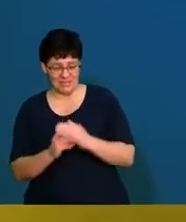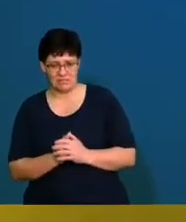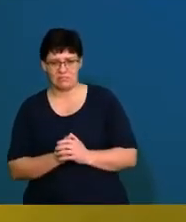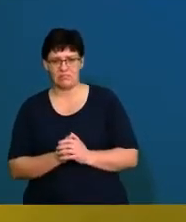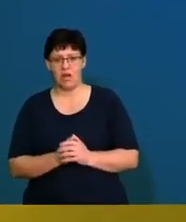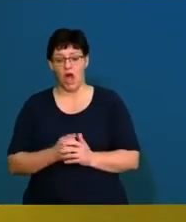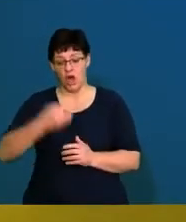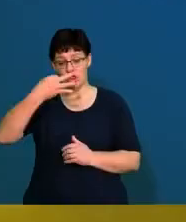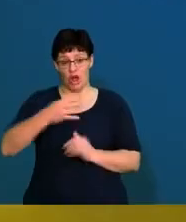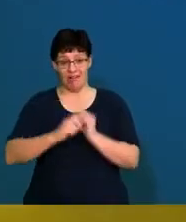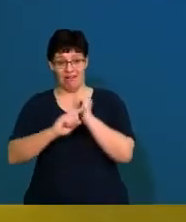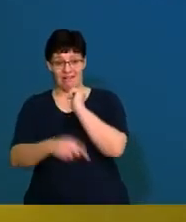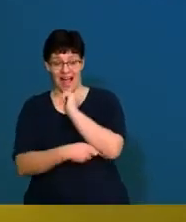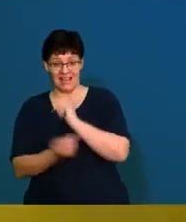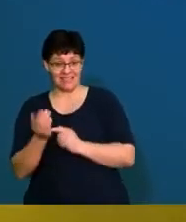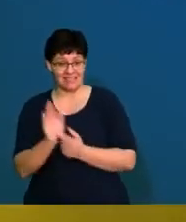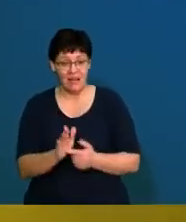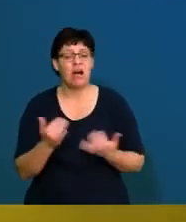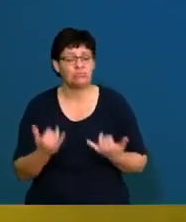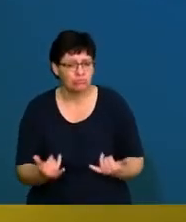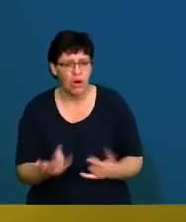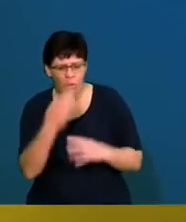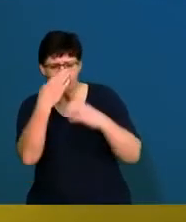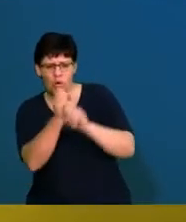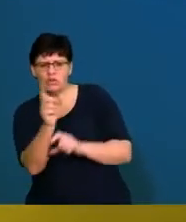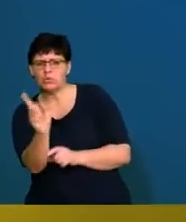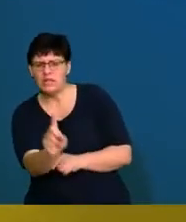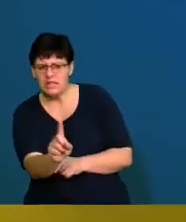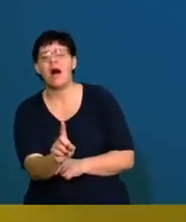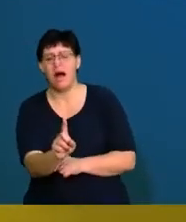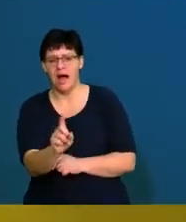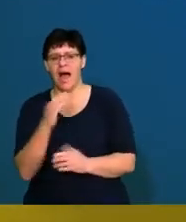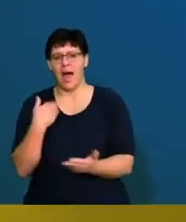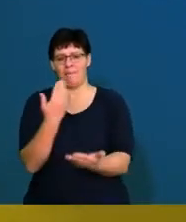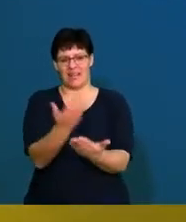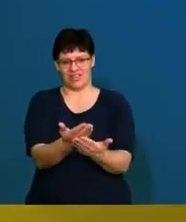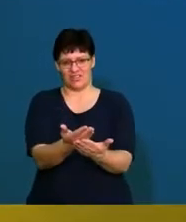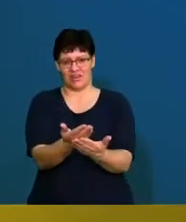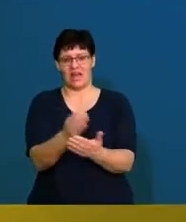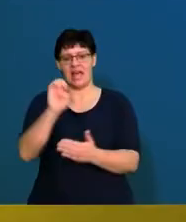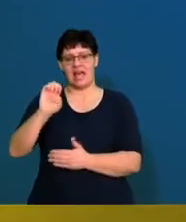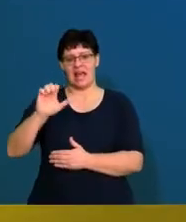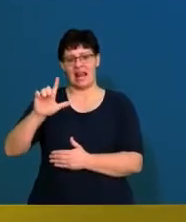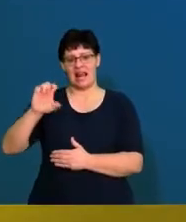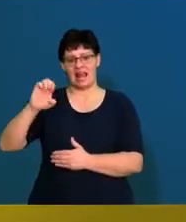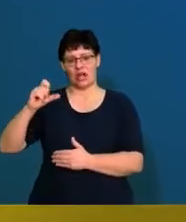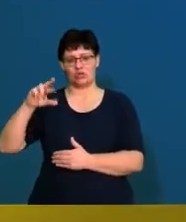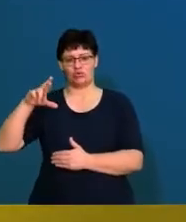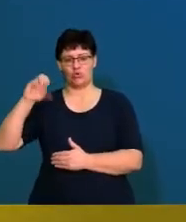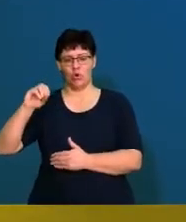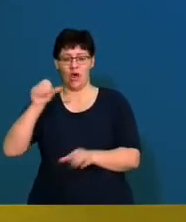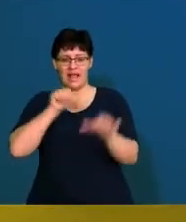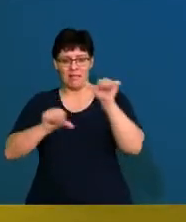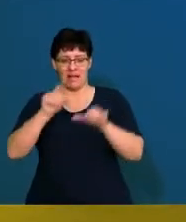Matrix, in our third and final segment of this session, we shall focus our attention on the applications of electrochemical cells,